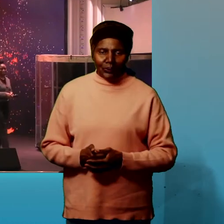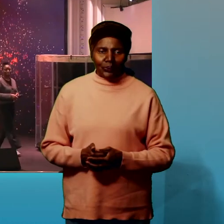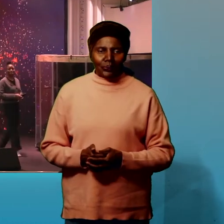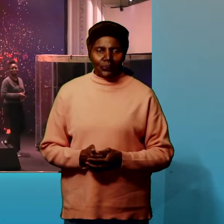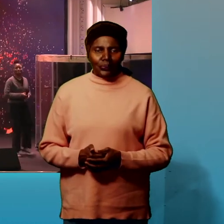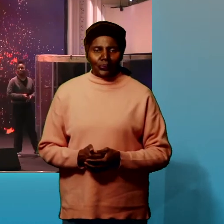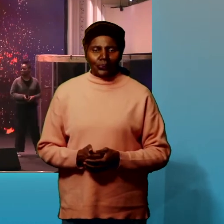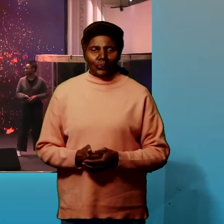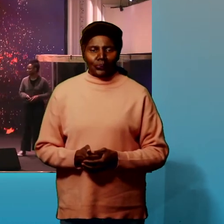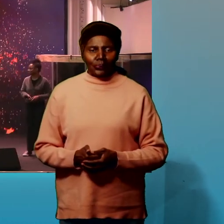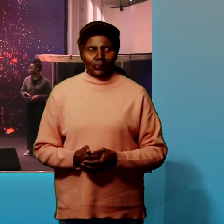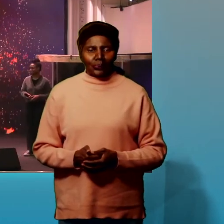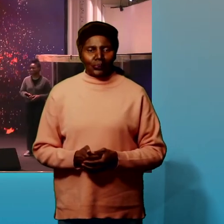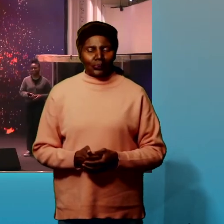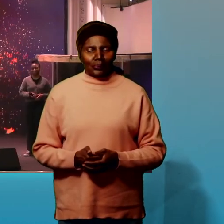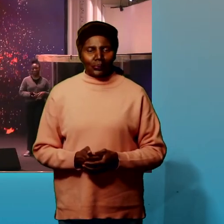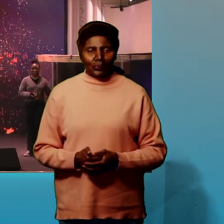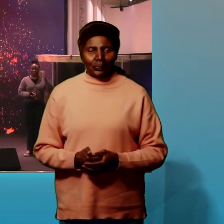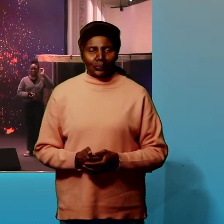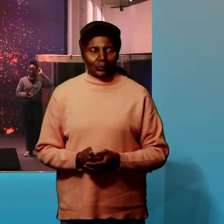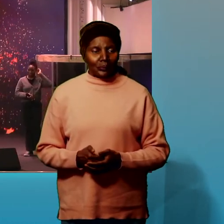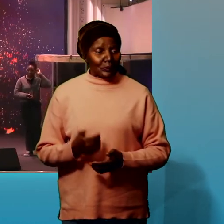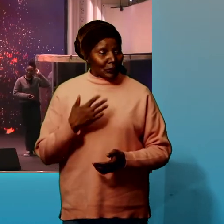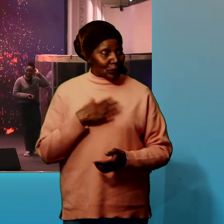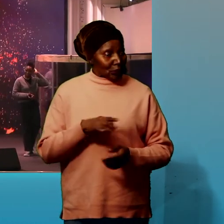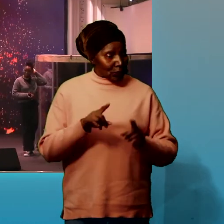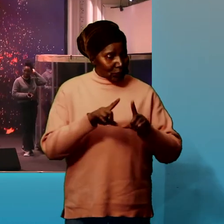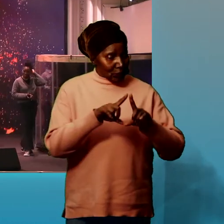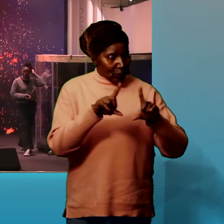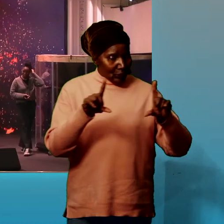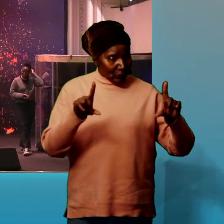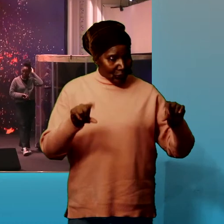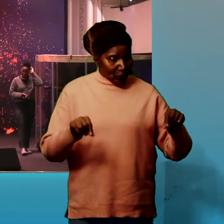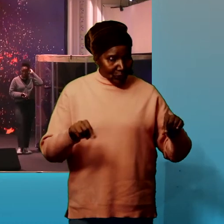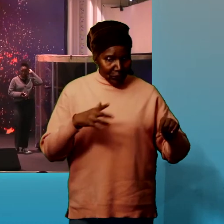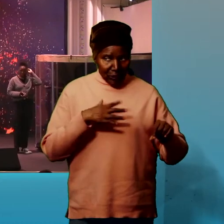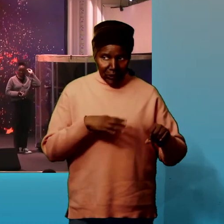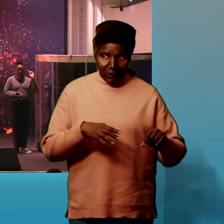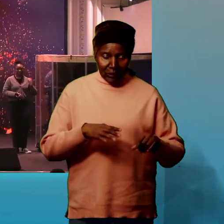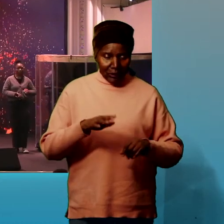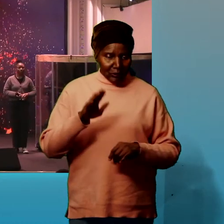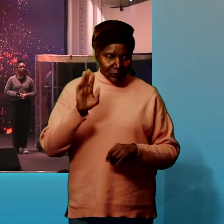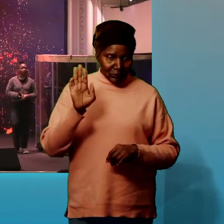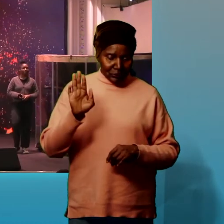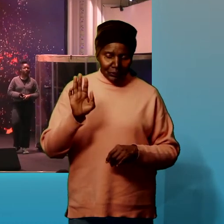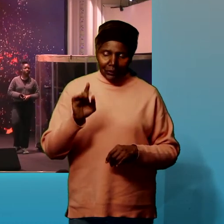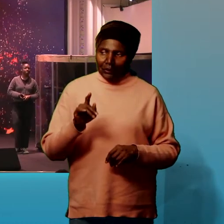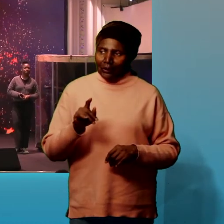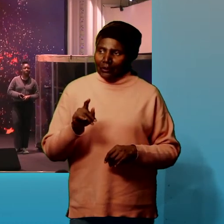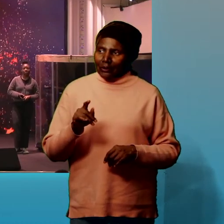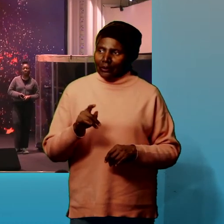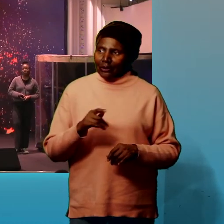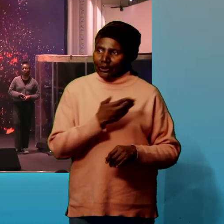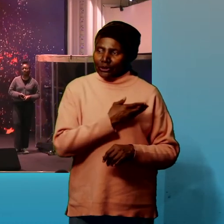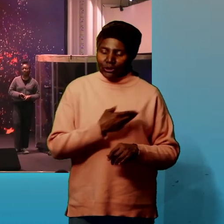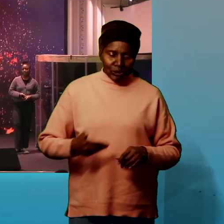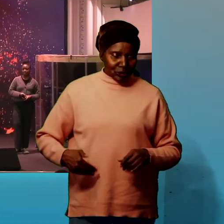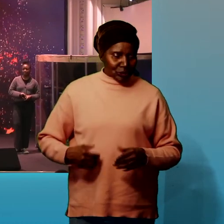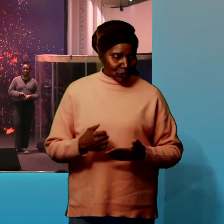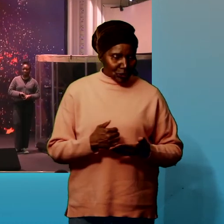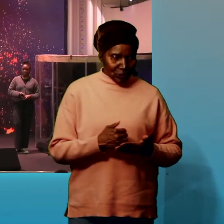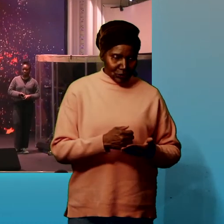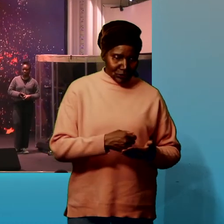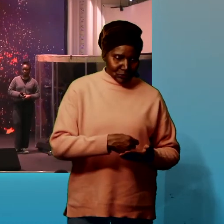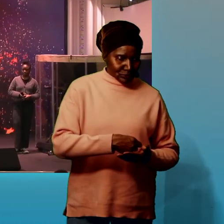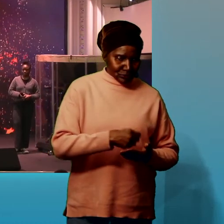KT. And so if you need an envelope, the stewards should be able to help you and facilitate you with the white envelopes and a